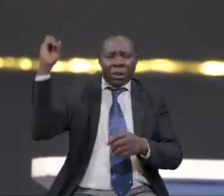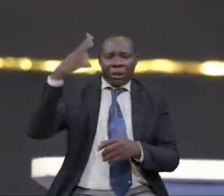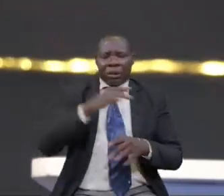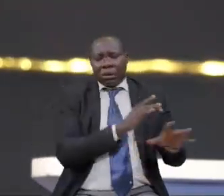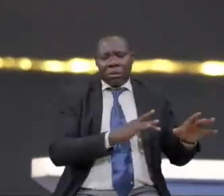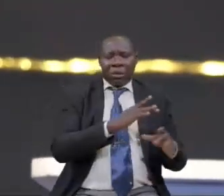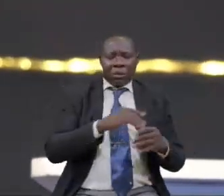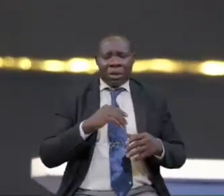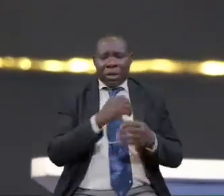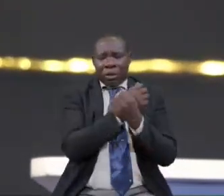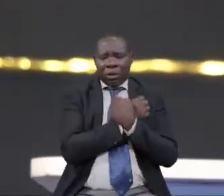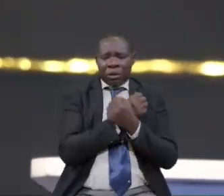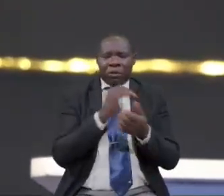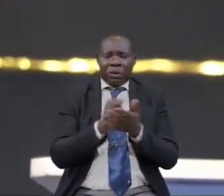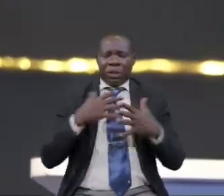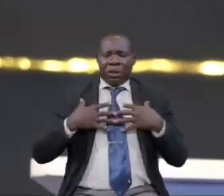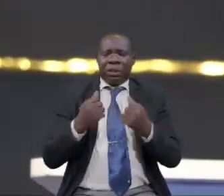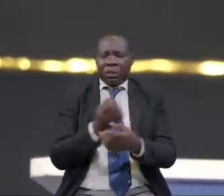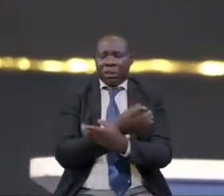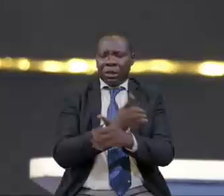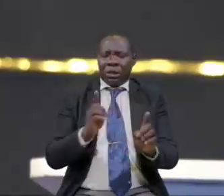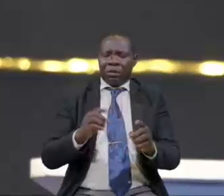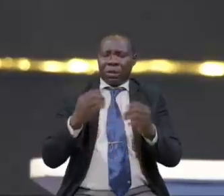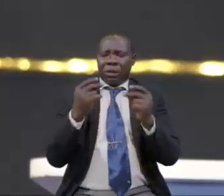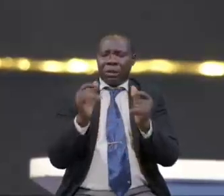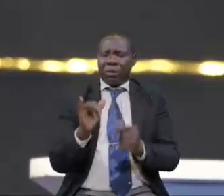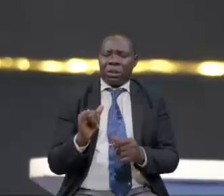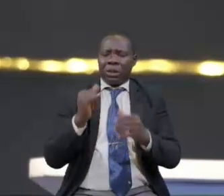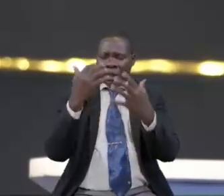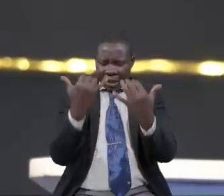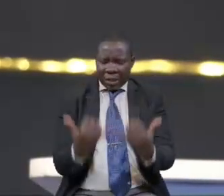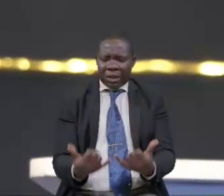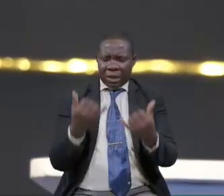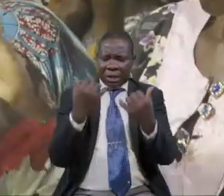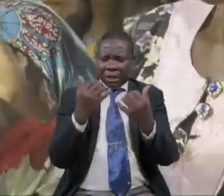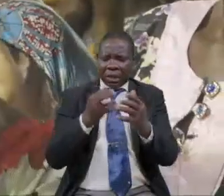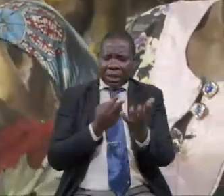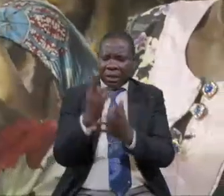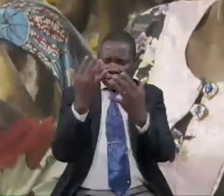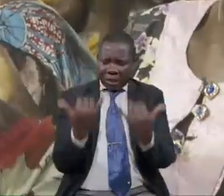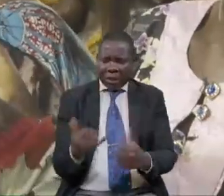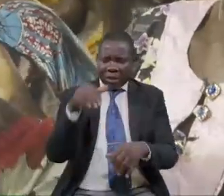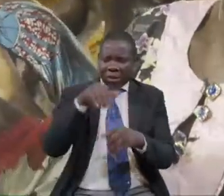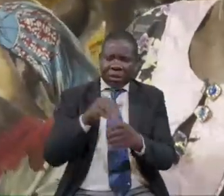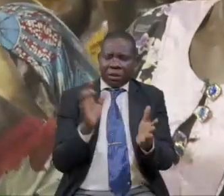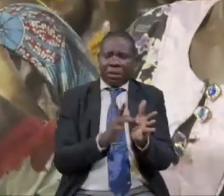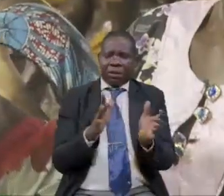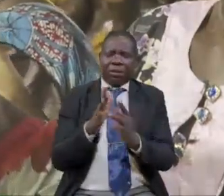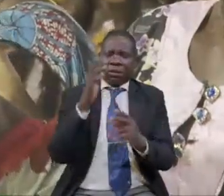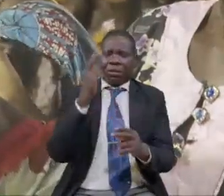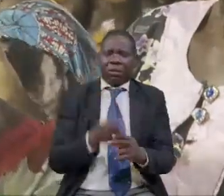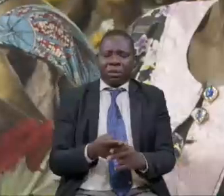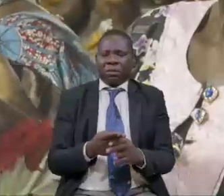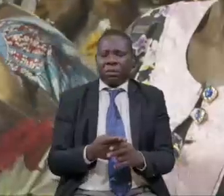and delivers instantaneously right now in Jesus' name. Thank you,